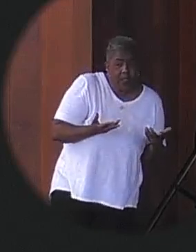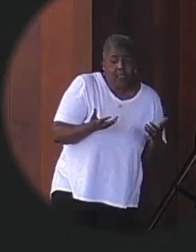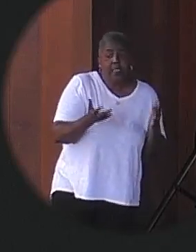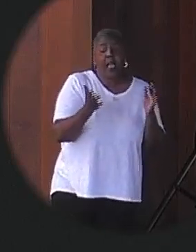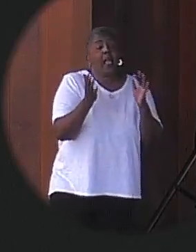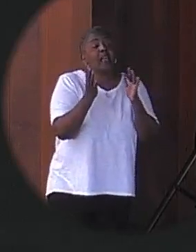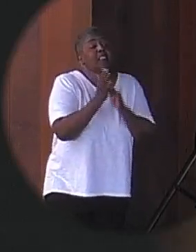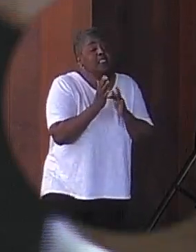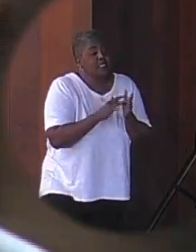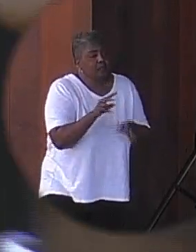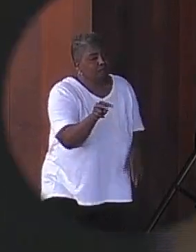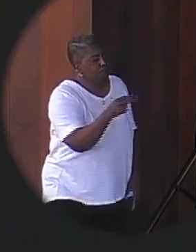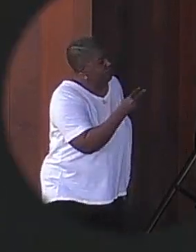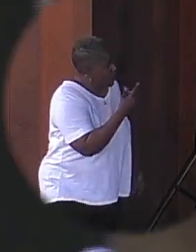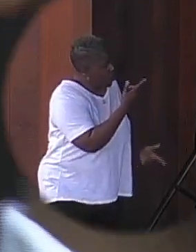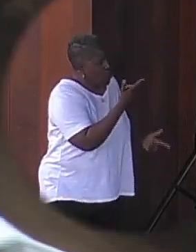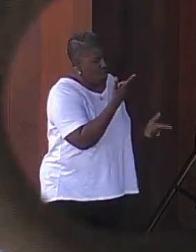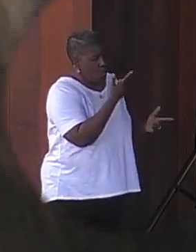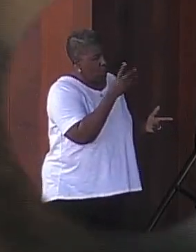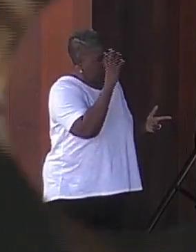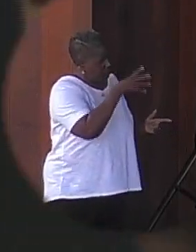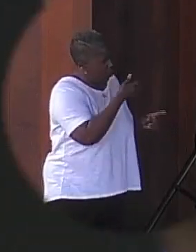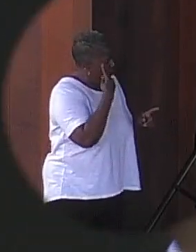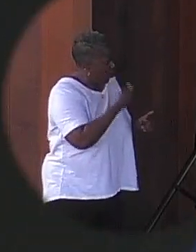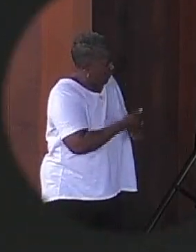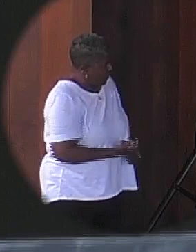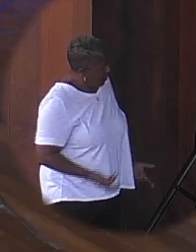Jesus flips it back on him and says, "You didn't just come up with that yourself.